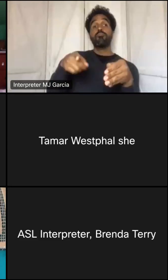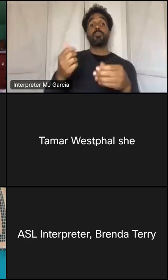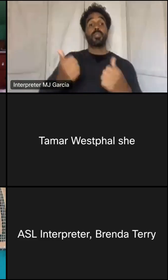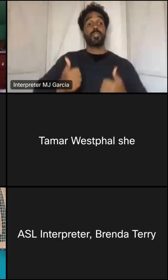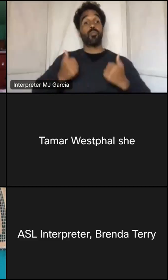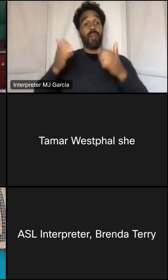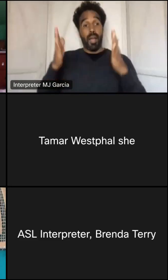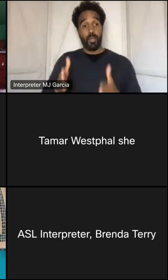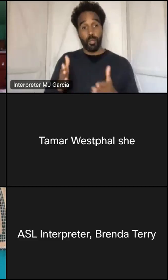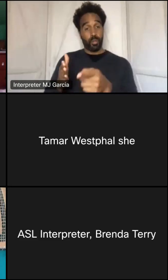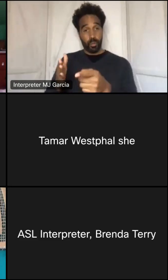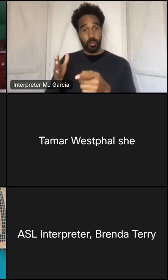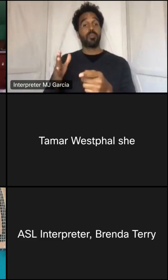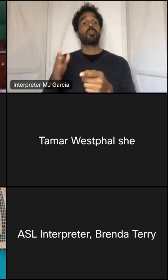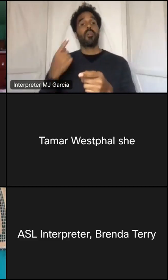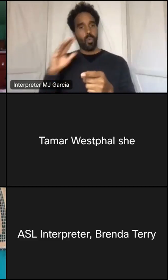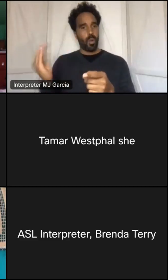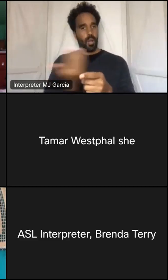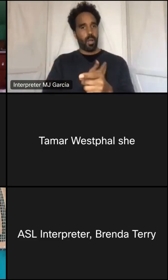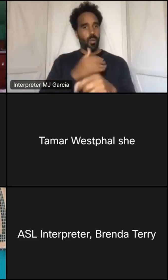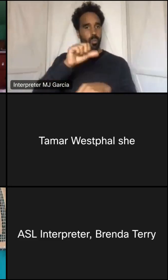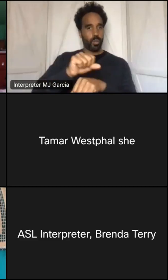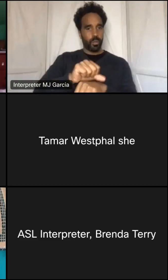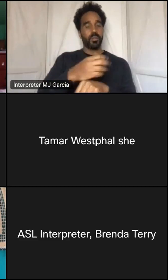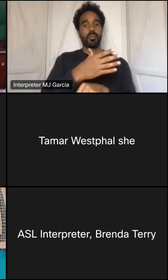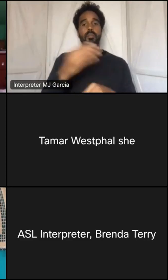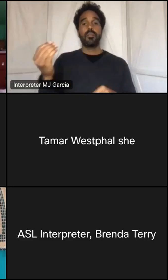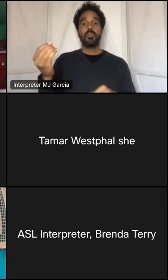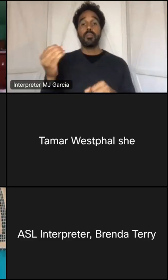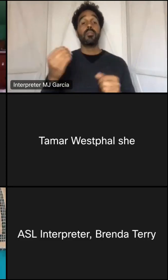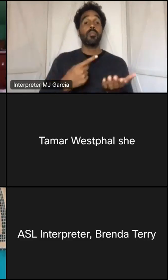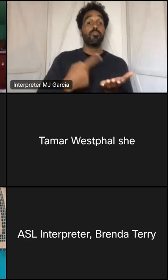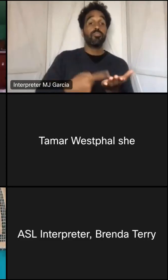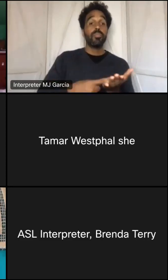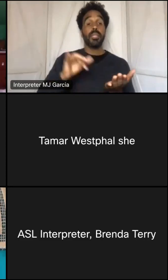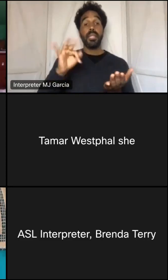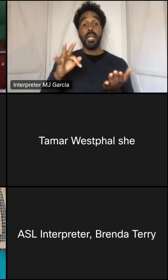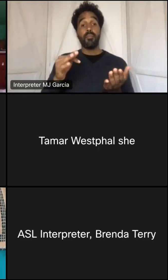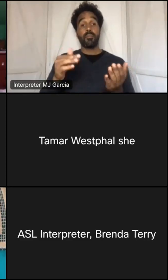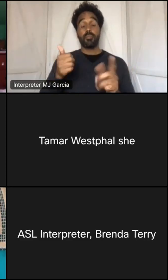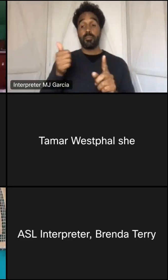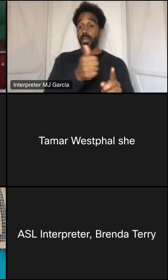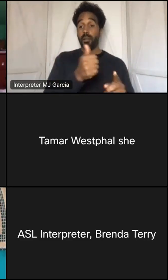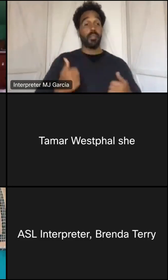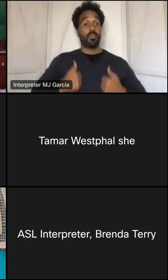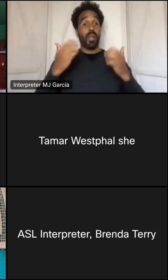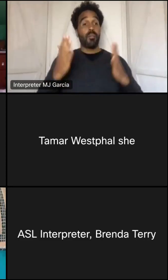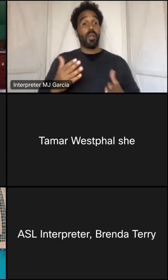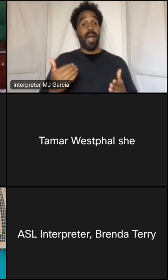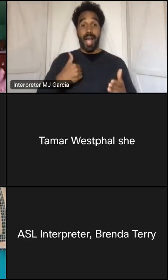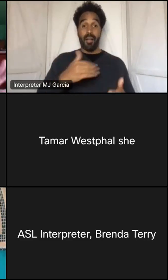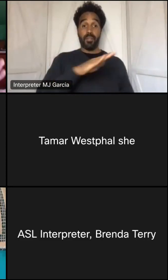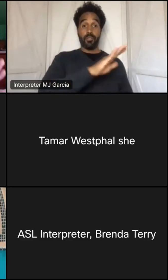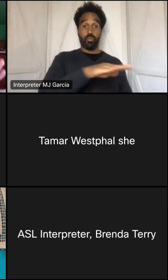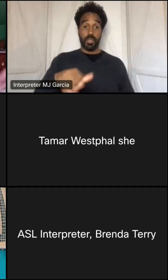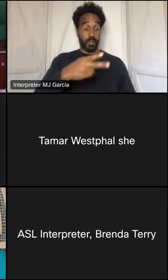work. And one of the things we talk about when survivors are parenting or caretakers of young children is that